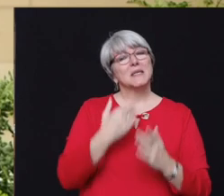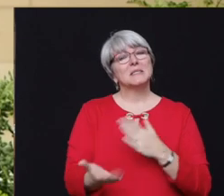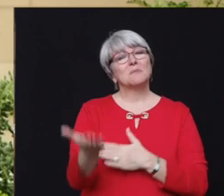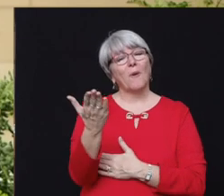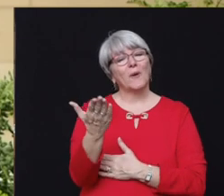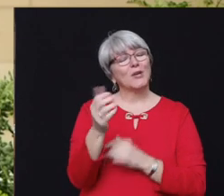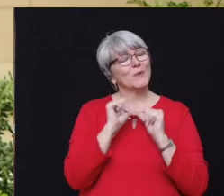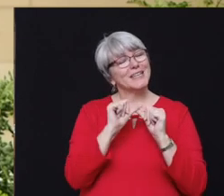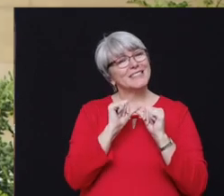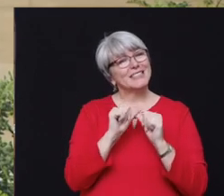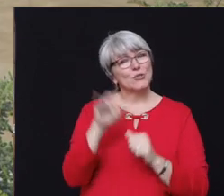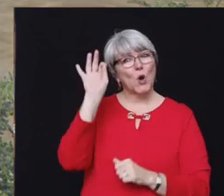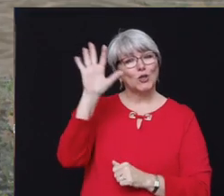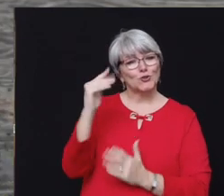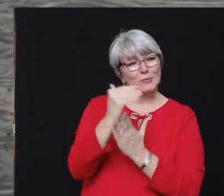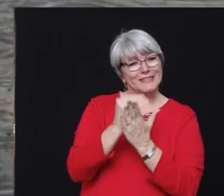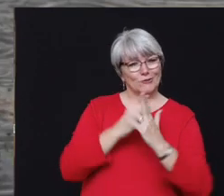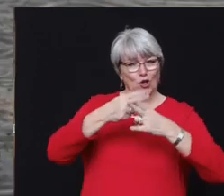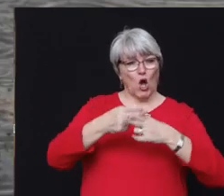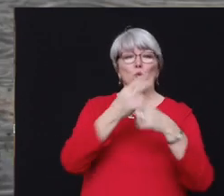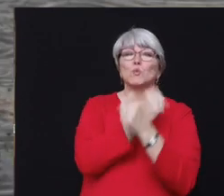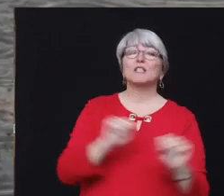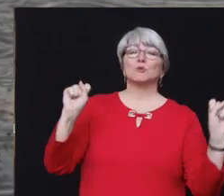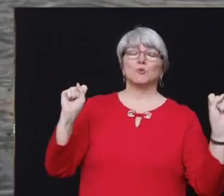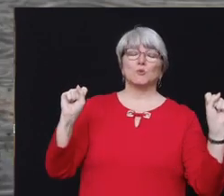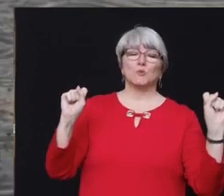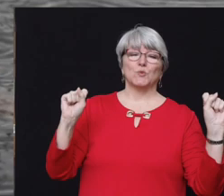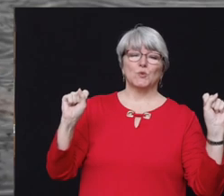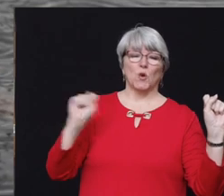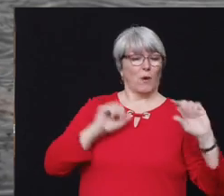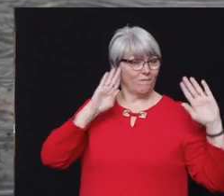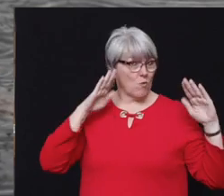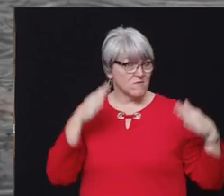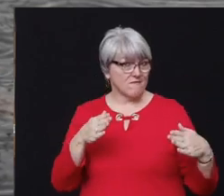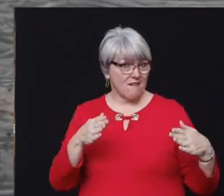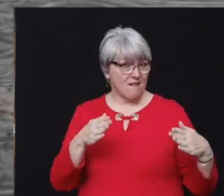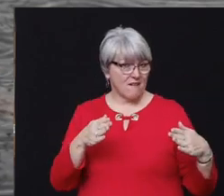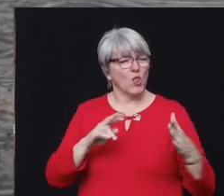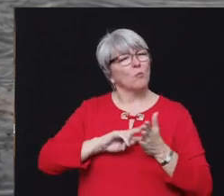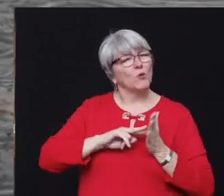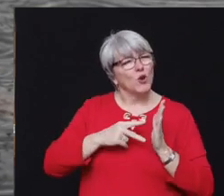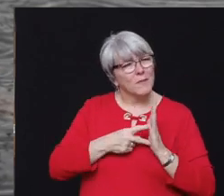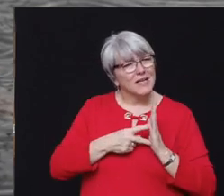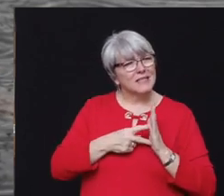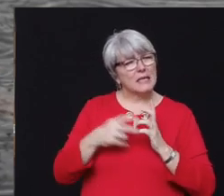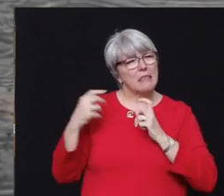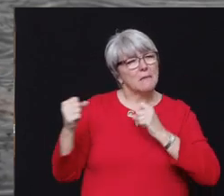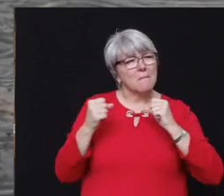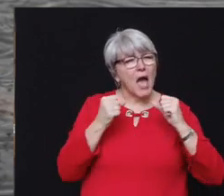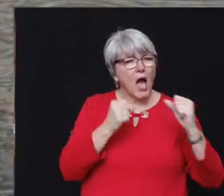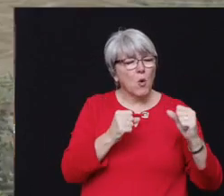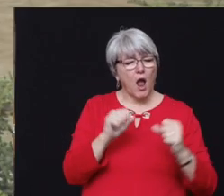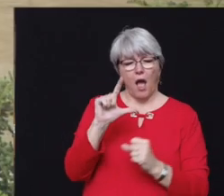we continue our sermon series entitled Rescue, and we're focusing on the purpose and power